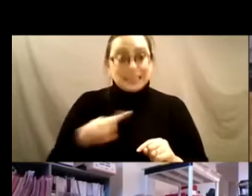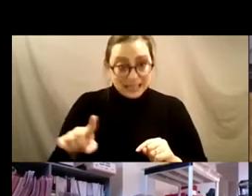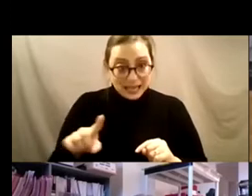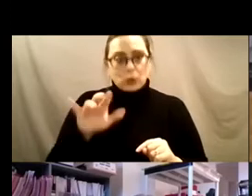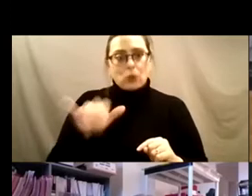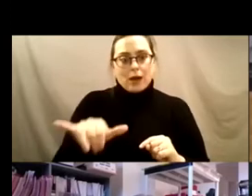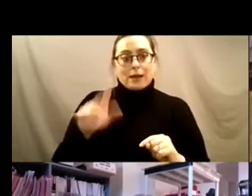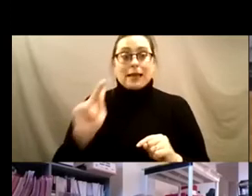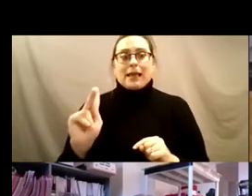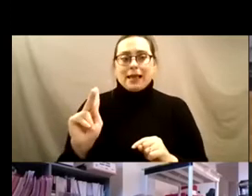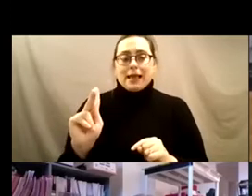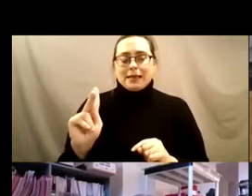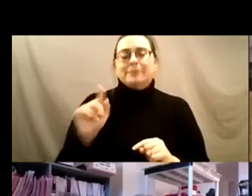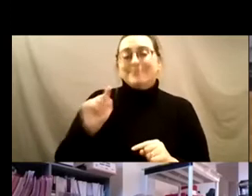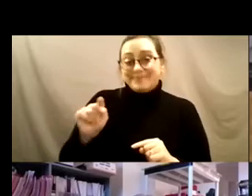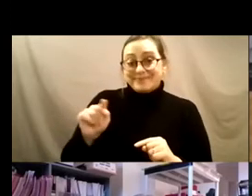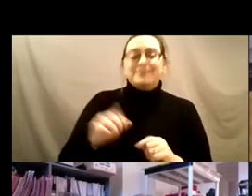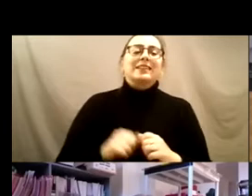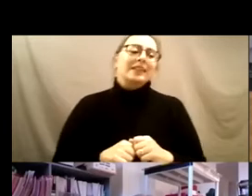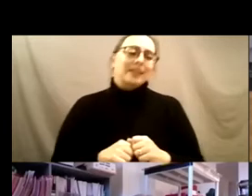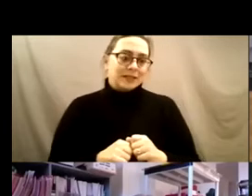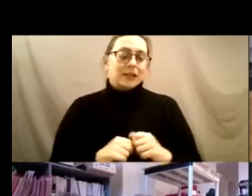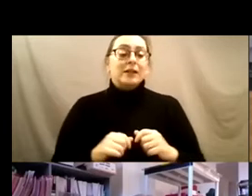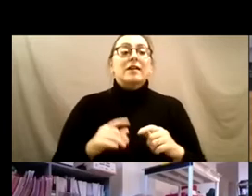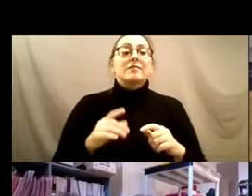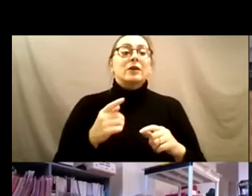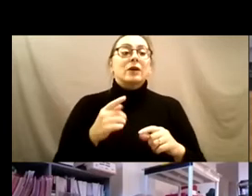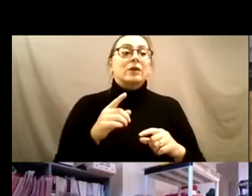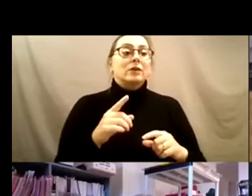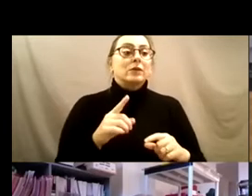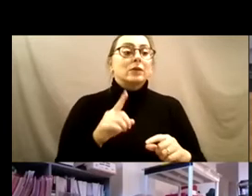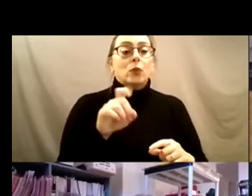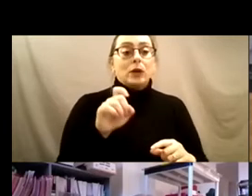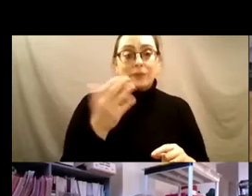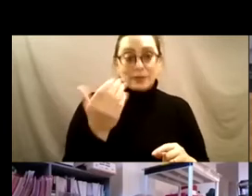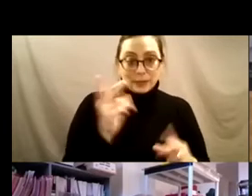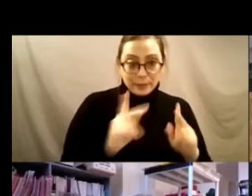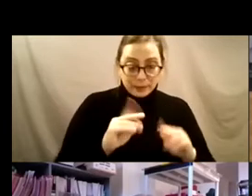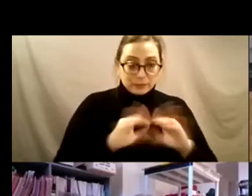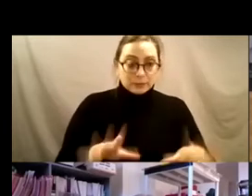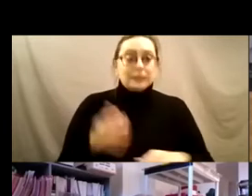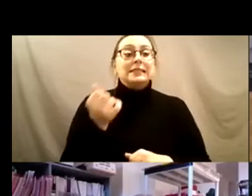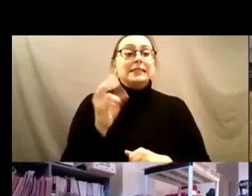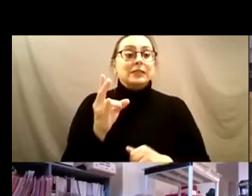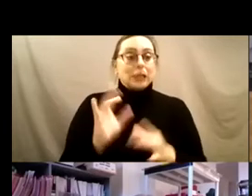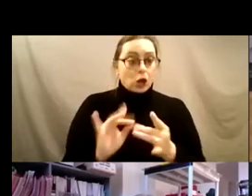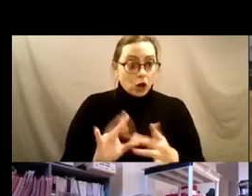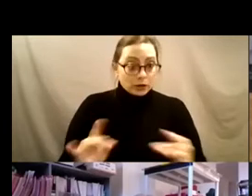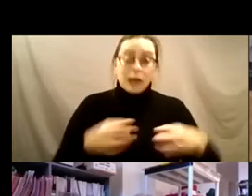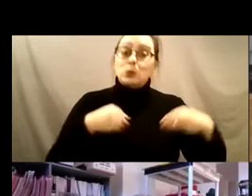Kudajczyzyk. Through that, we reached 115 people. We had 17 comments, and we sold an